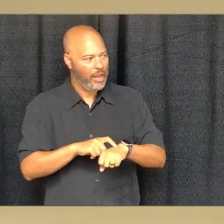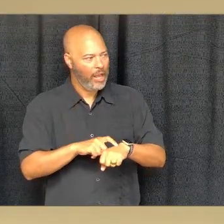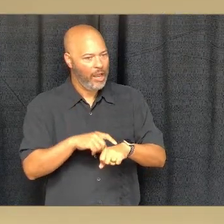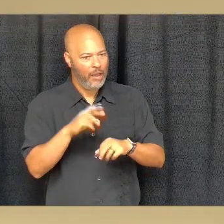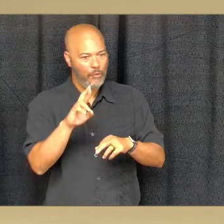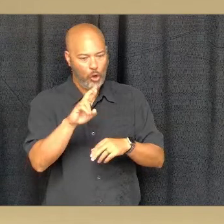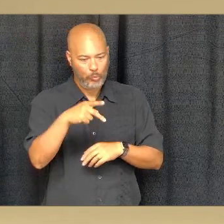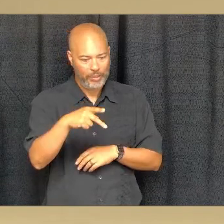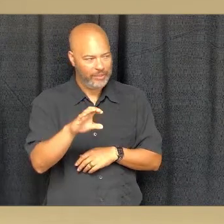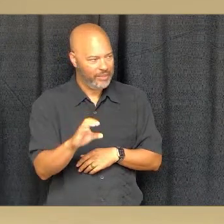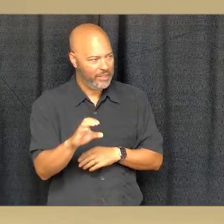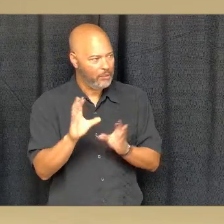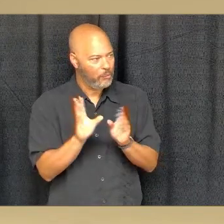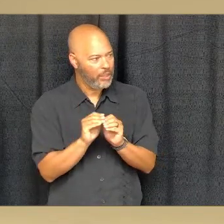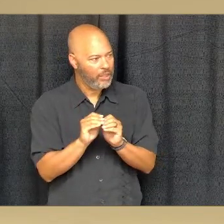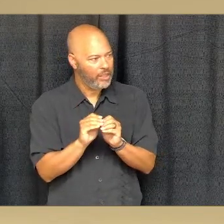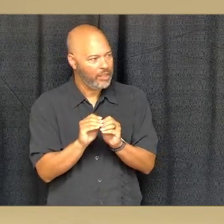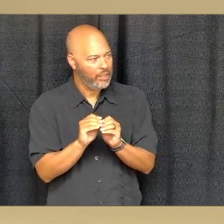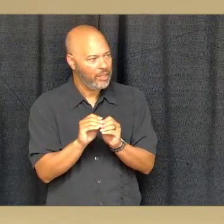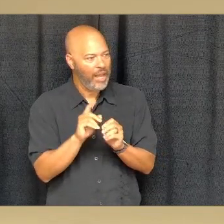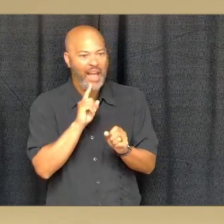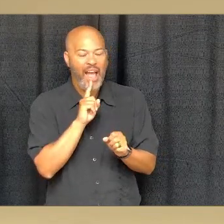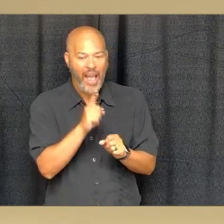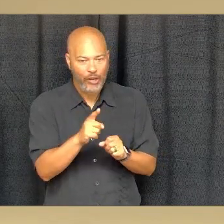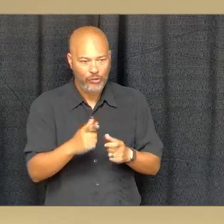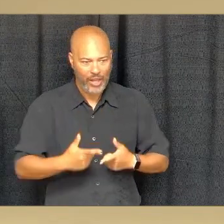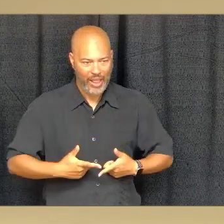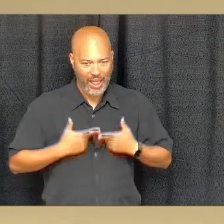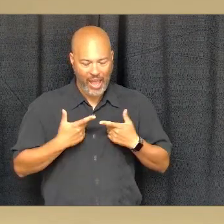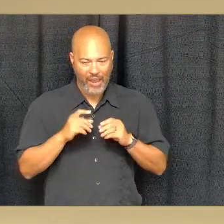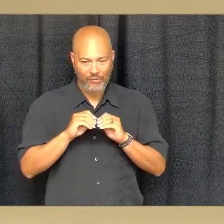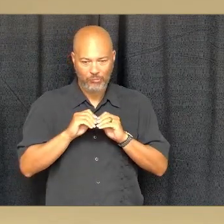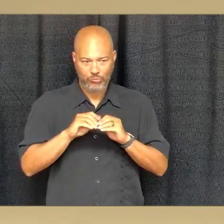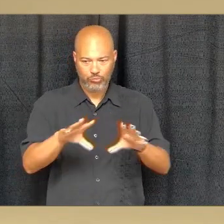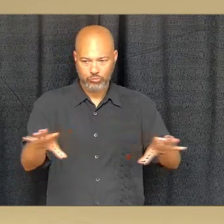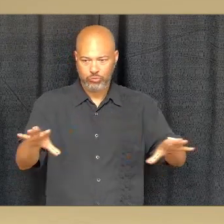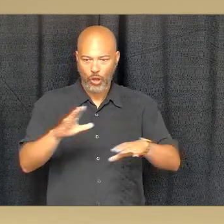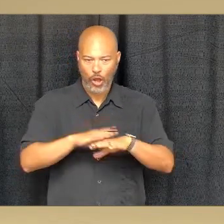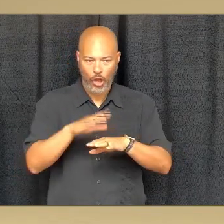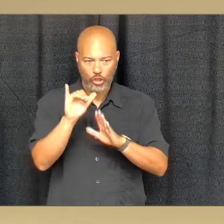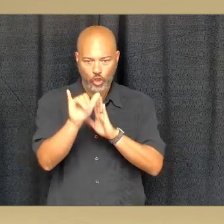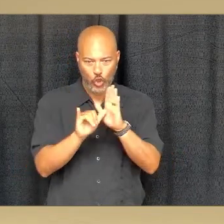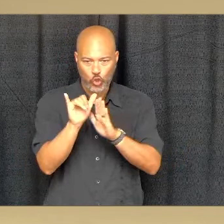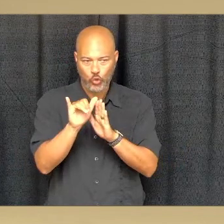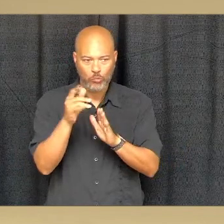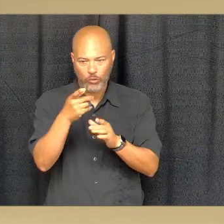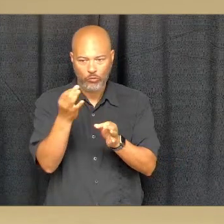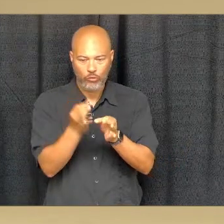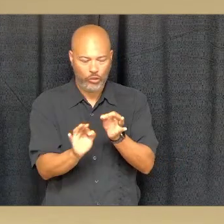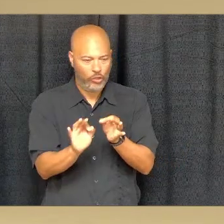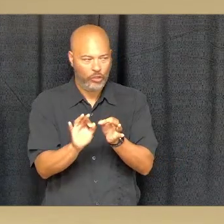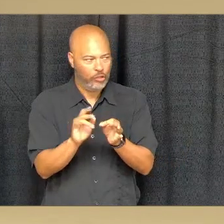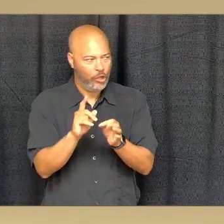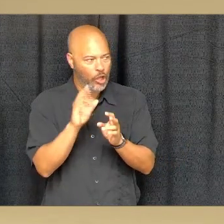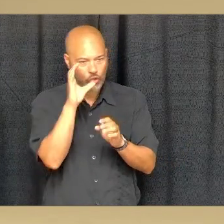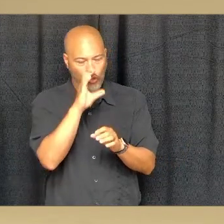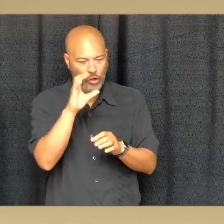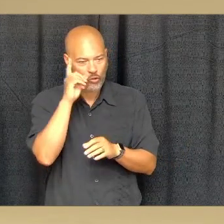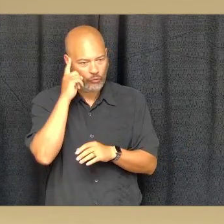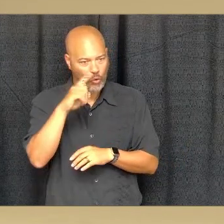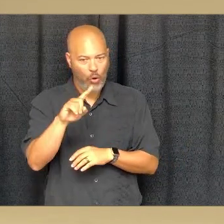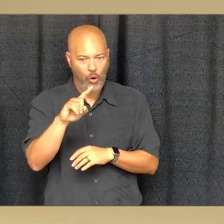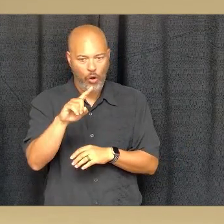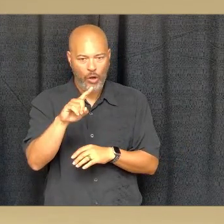Regional Planning Commission meeting was actually live streamed. It is available on YouTube. All you have to do is search